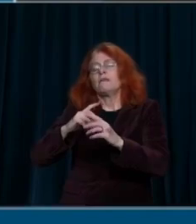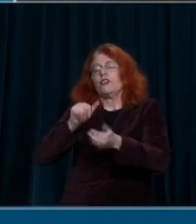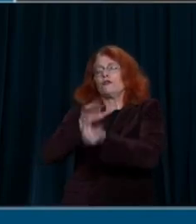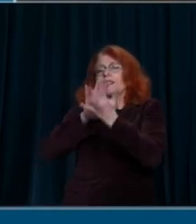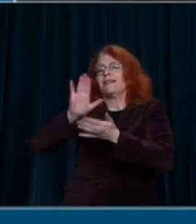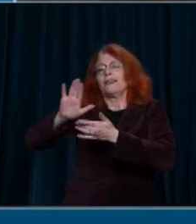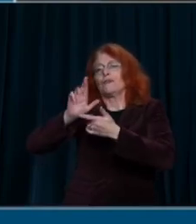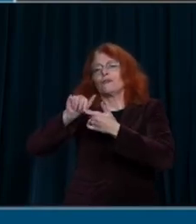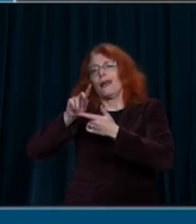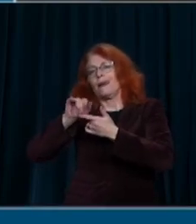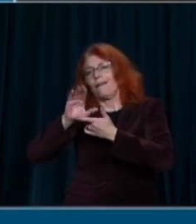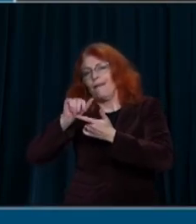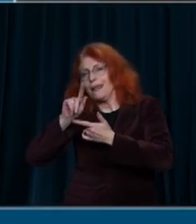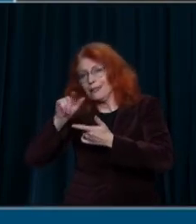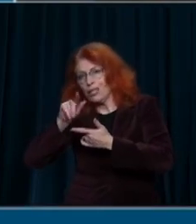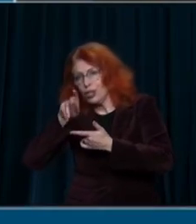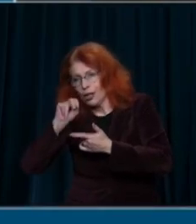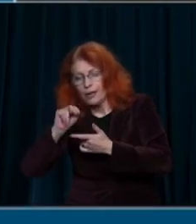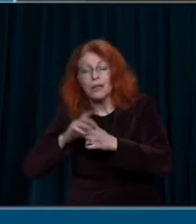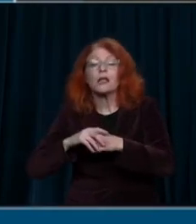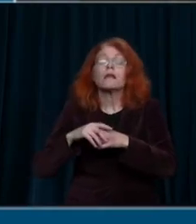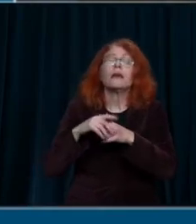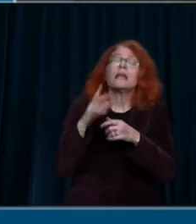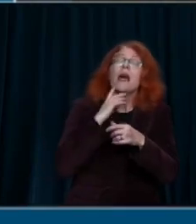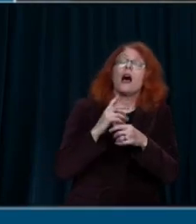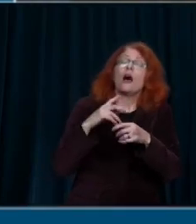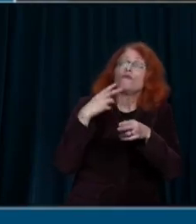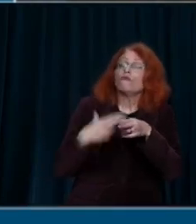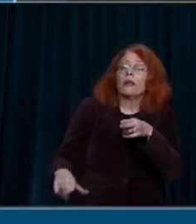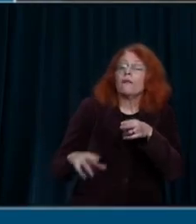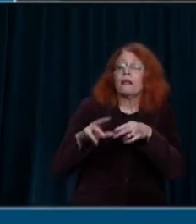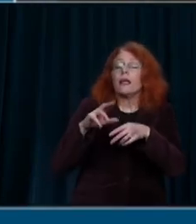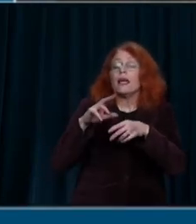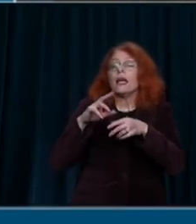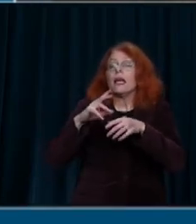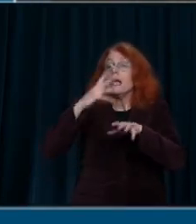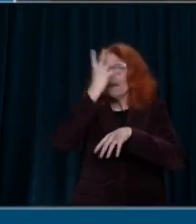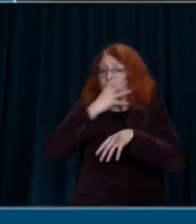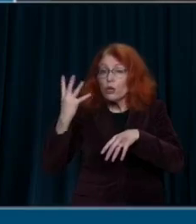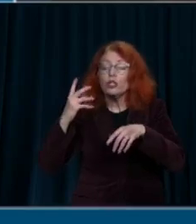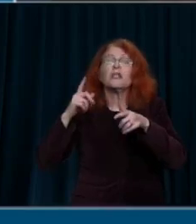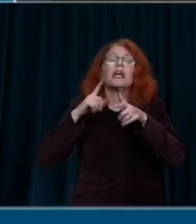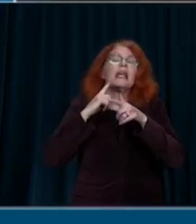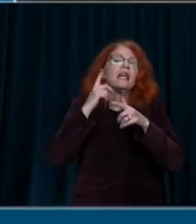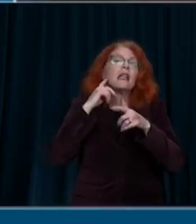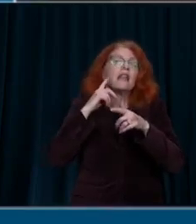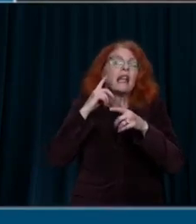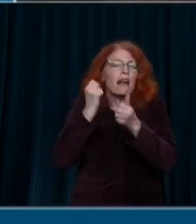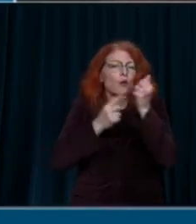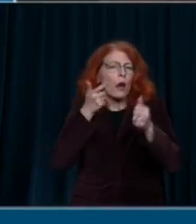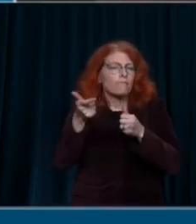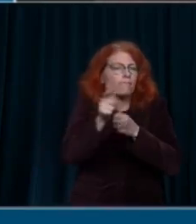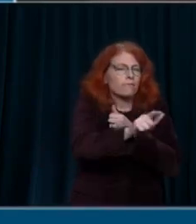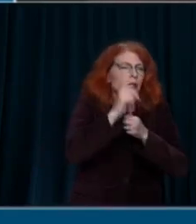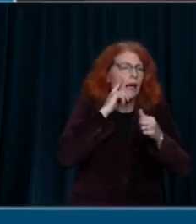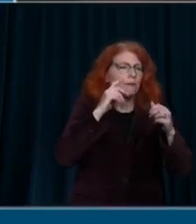we will get to foreign policy in a bit. One more briefly on immigration, and I'll give everyone a chance on this. Mr. Cooper, what does a